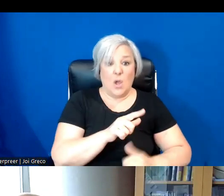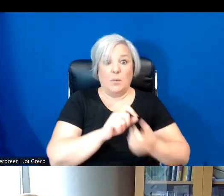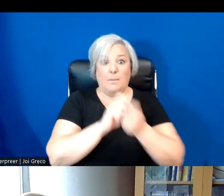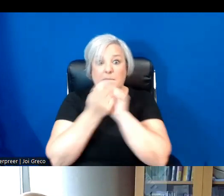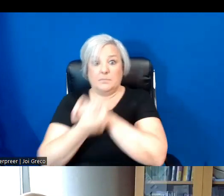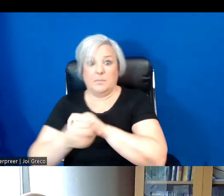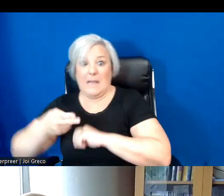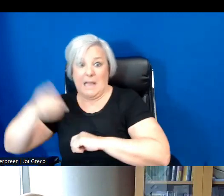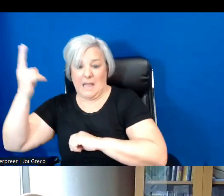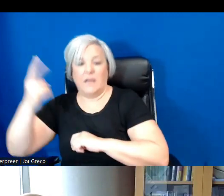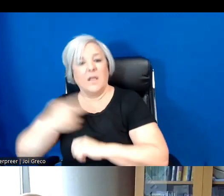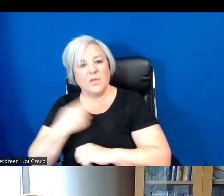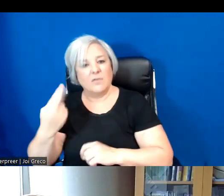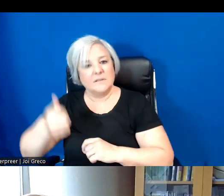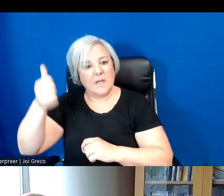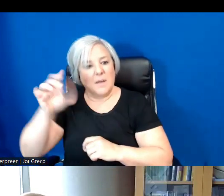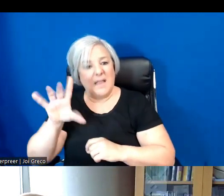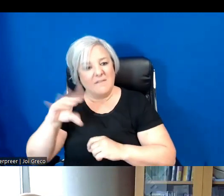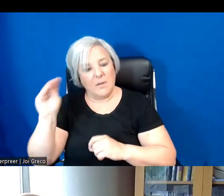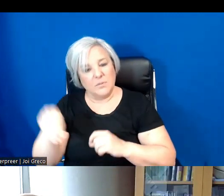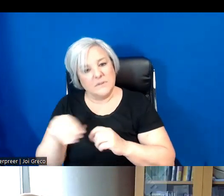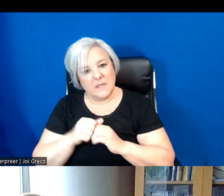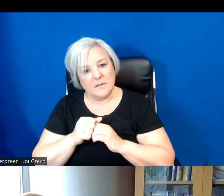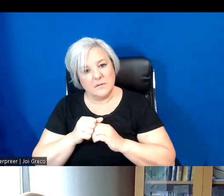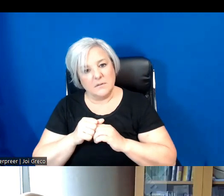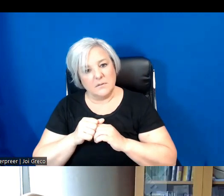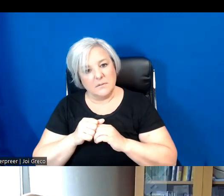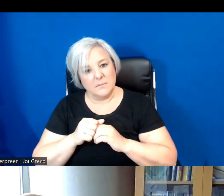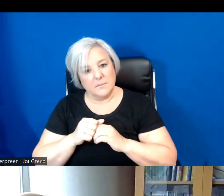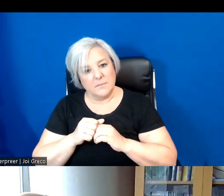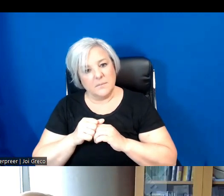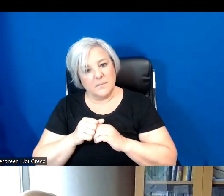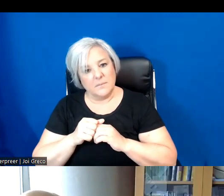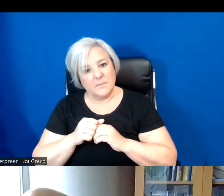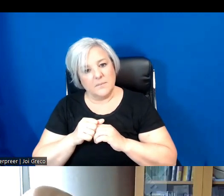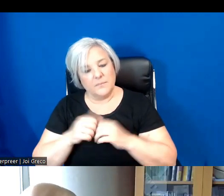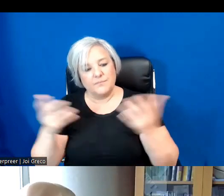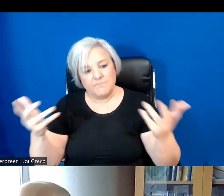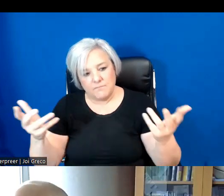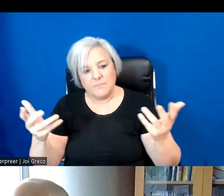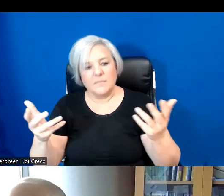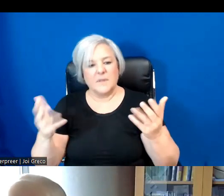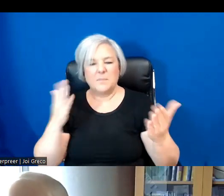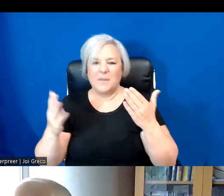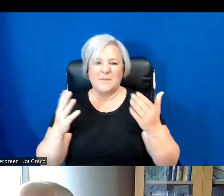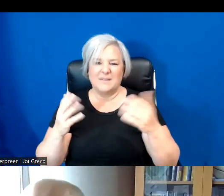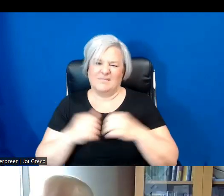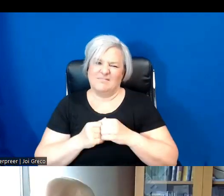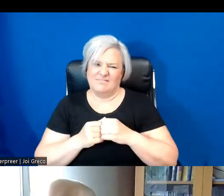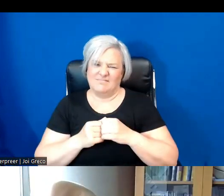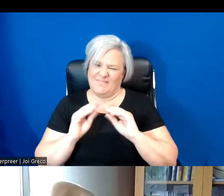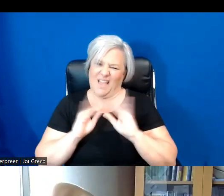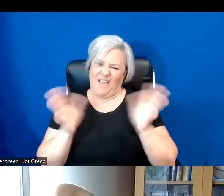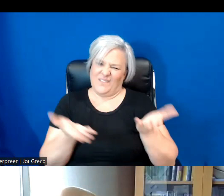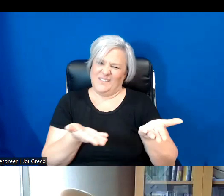then your risk increased by 85% relative to remaining low. Now, this might not seem like rocket science, which it's